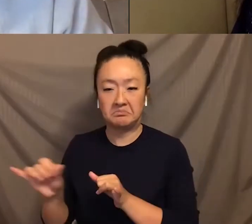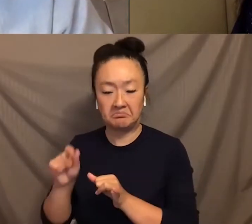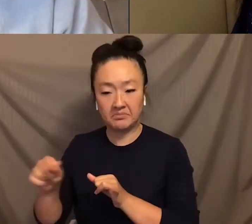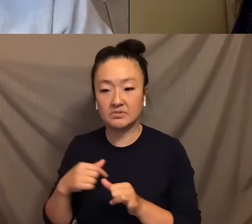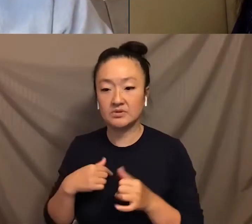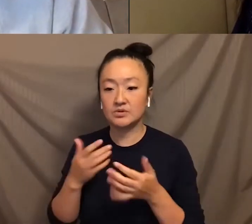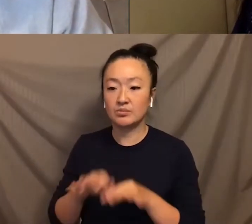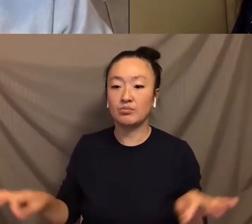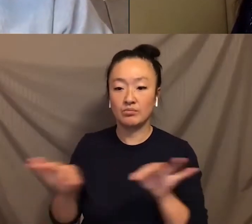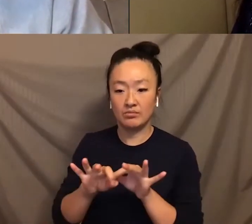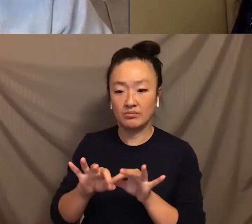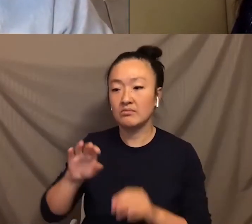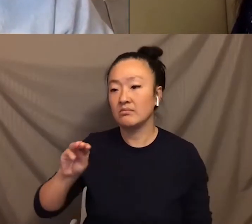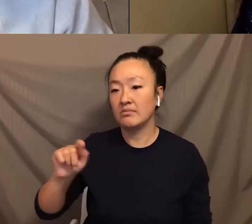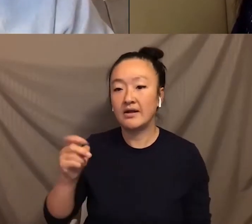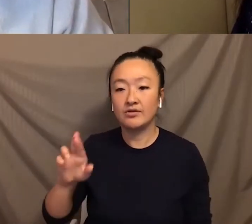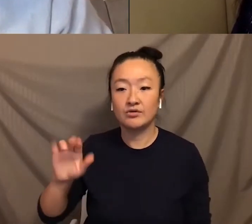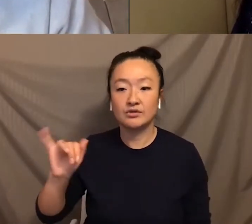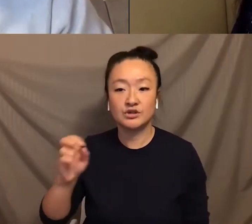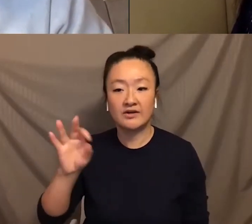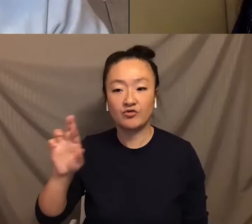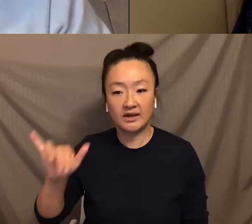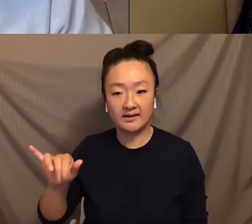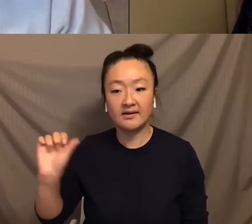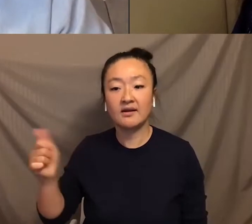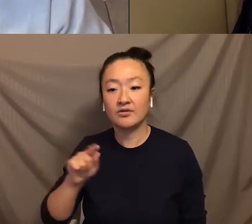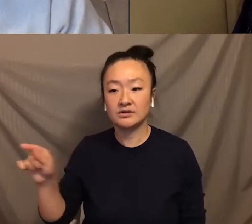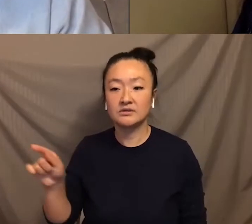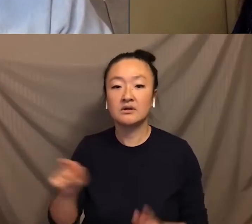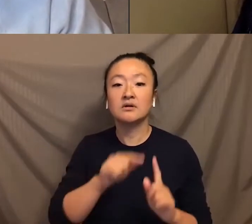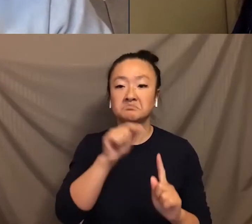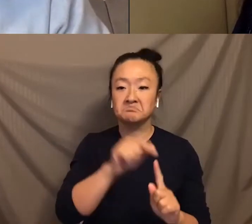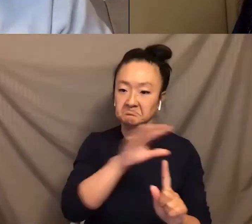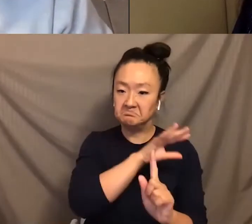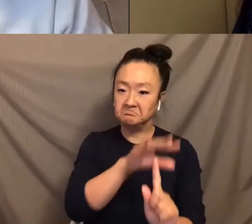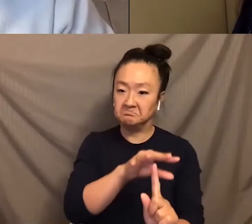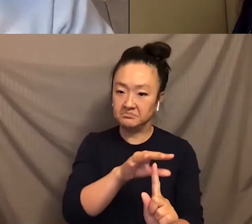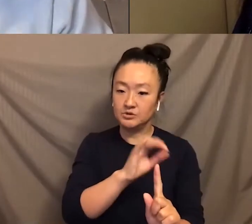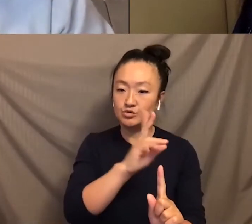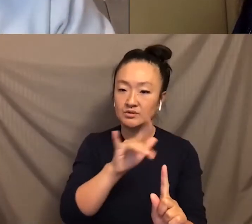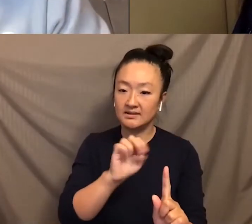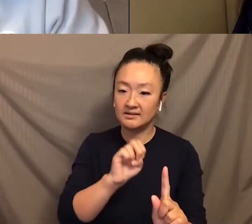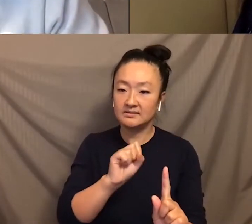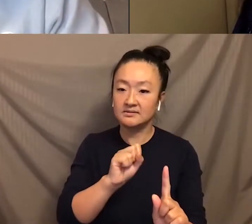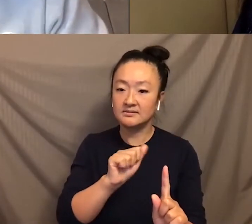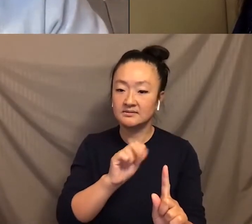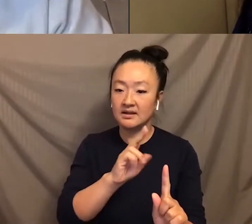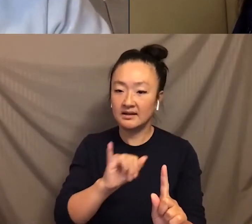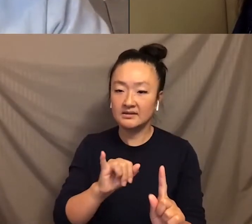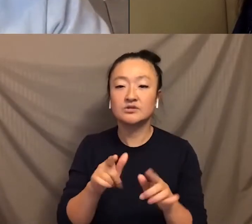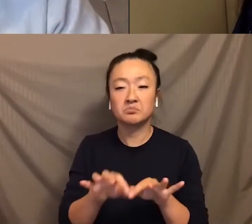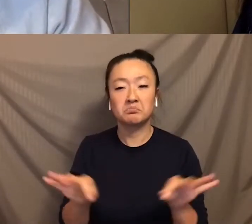erasing figures like Madhur Jaffrey and others while positioning Julie Sani in the way I was. And I think that I tried my best to apply